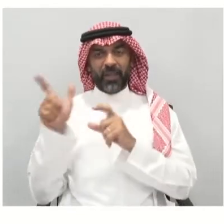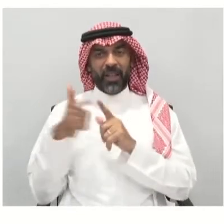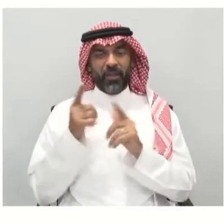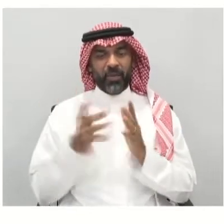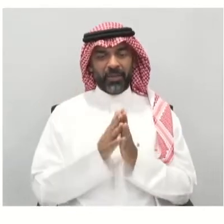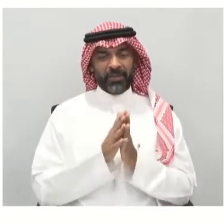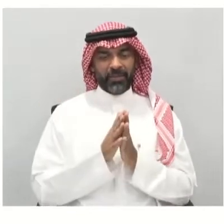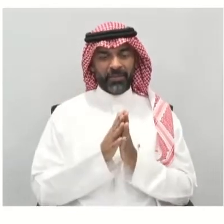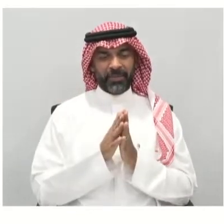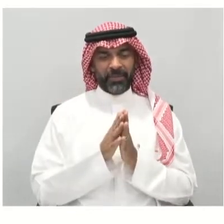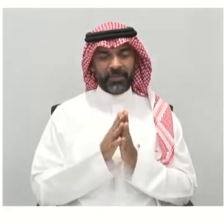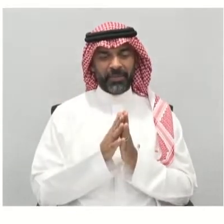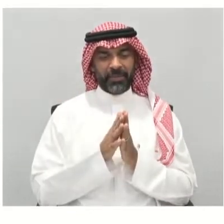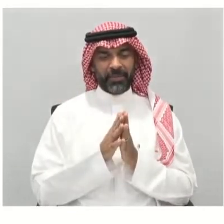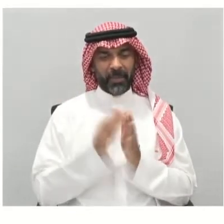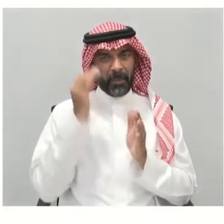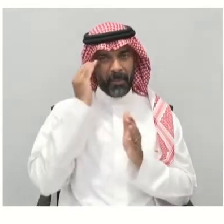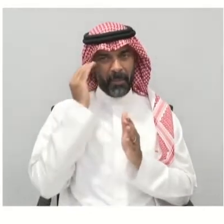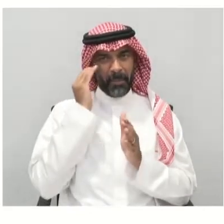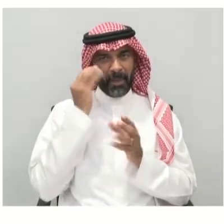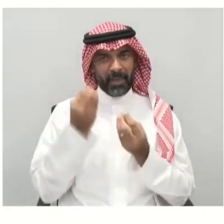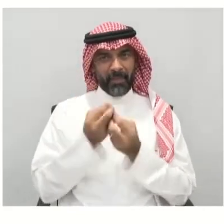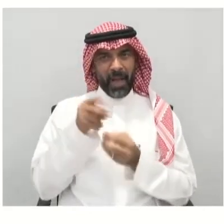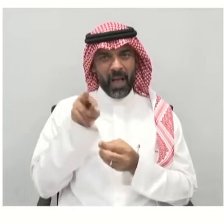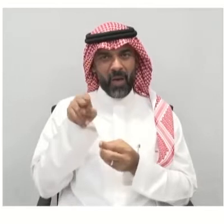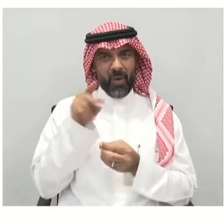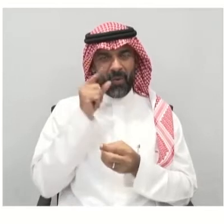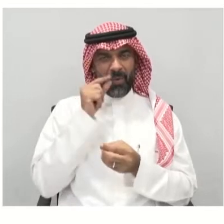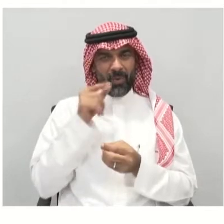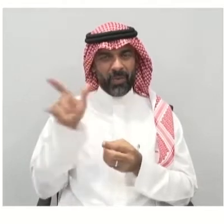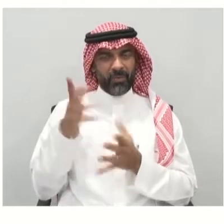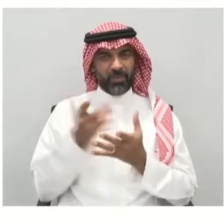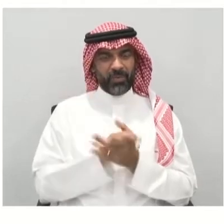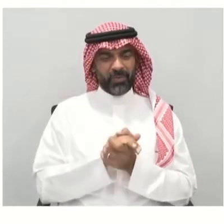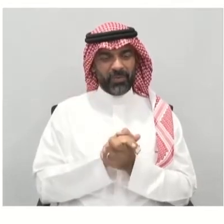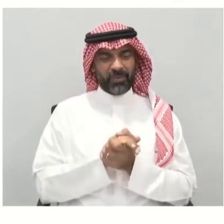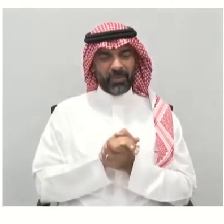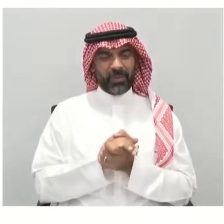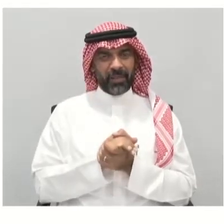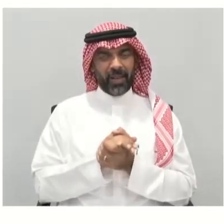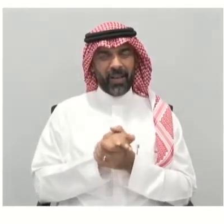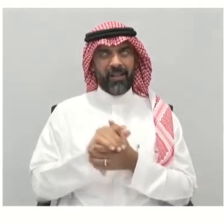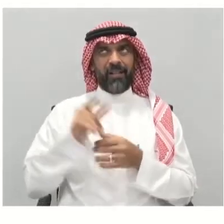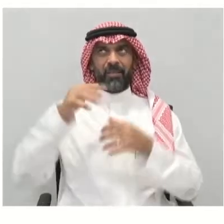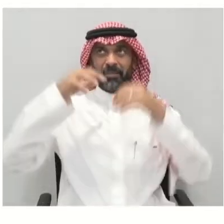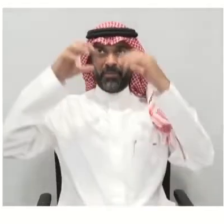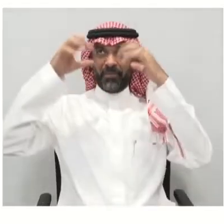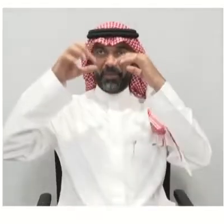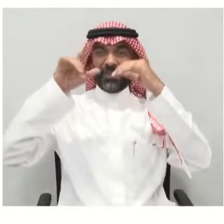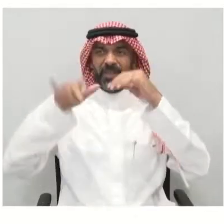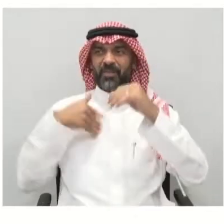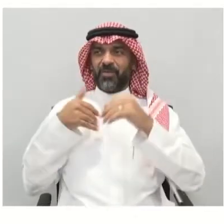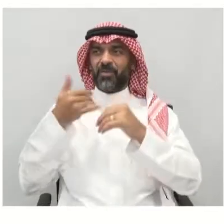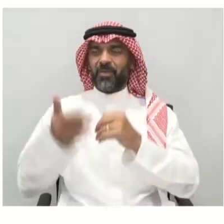The girl and the boy. They're so happy that it's raining. So we can remember a rainy day. What do you